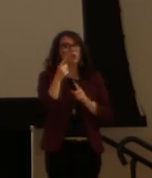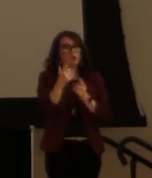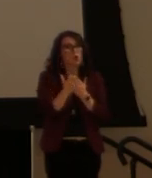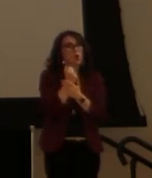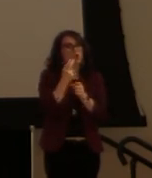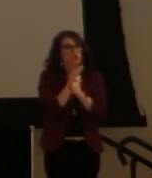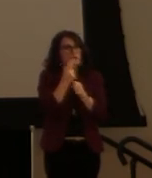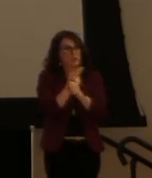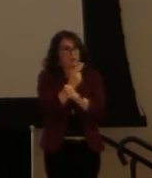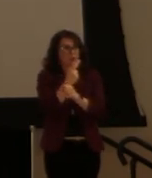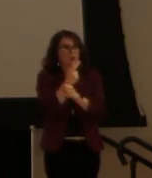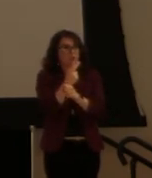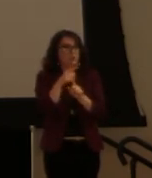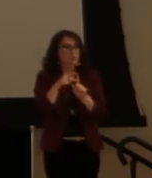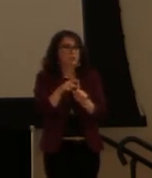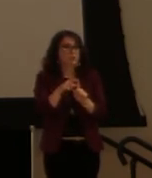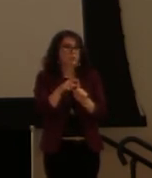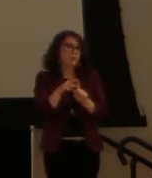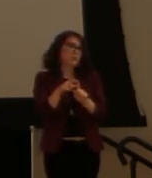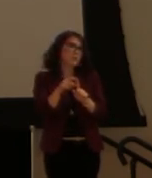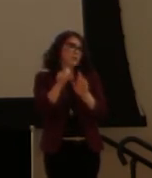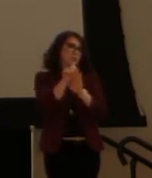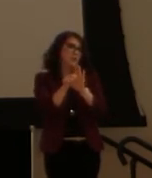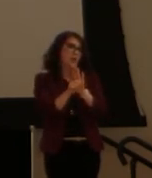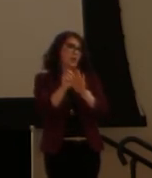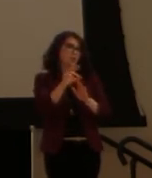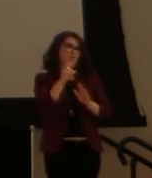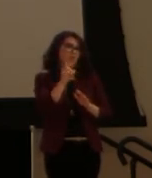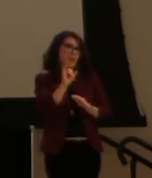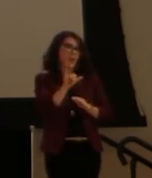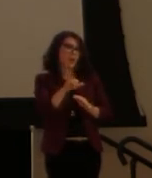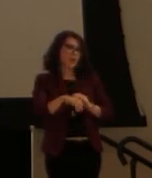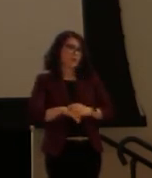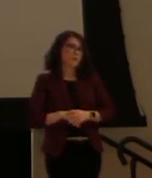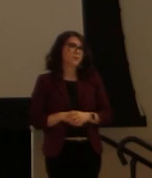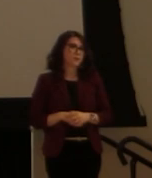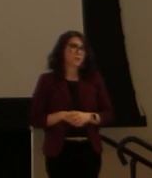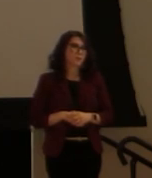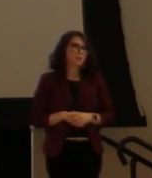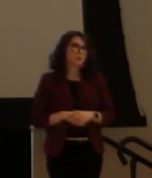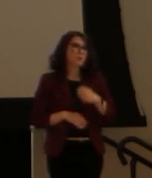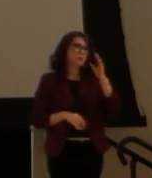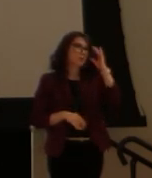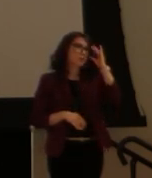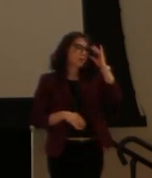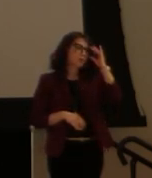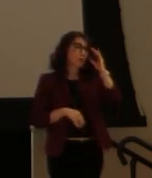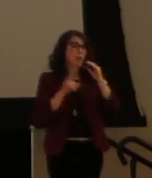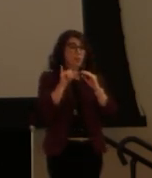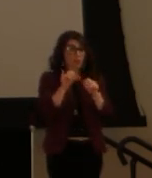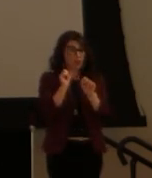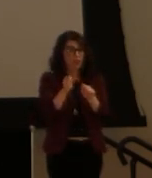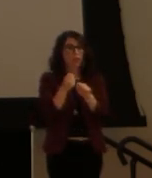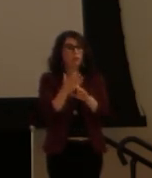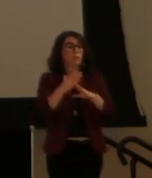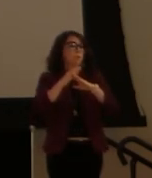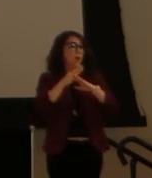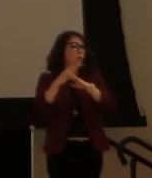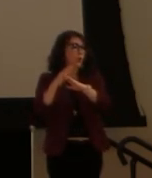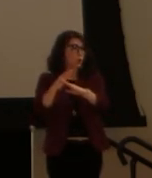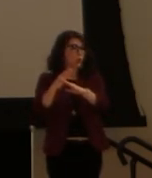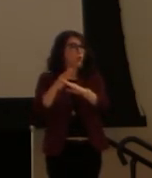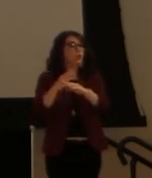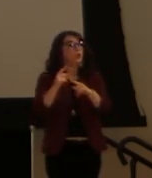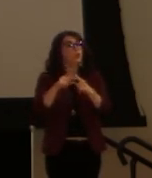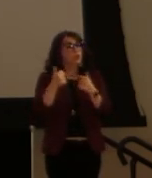utilizing national or state surveys. And that can be a barrier to